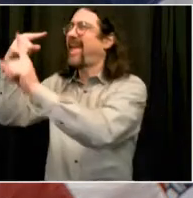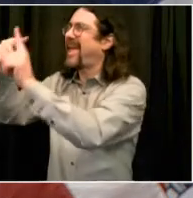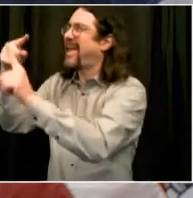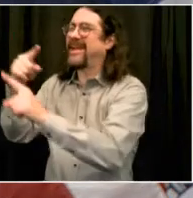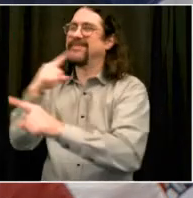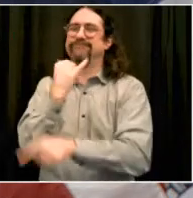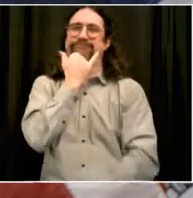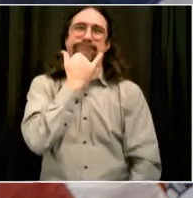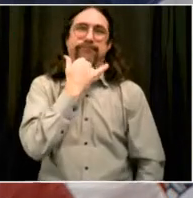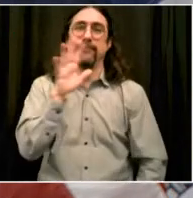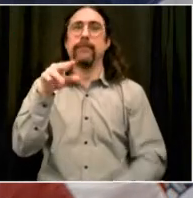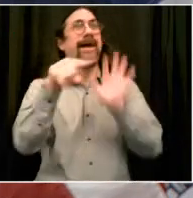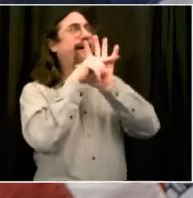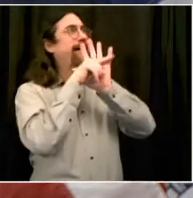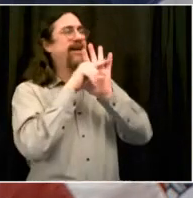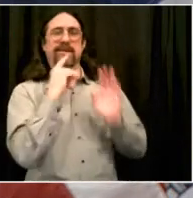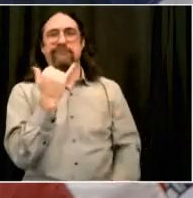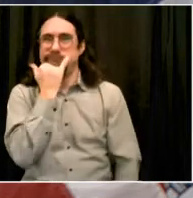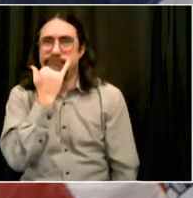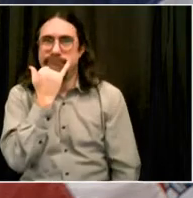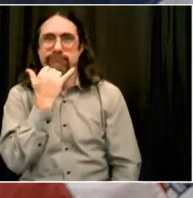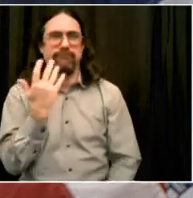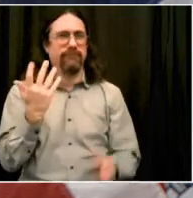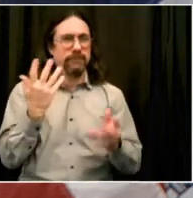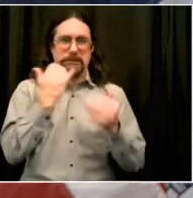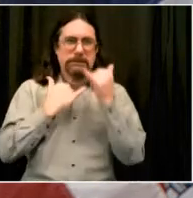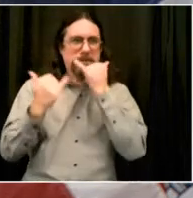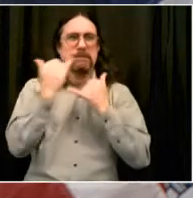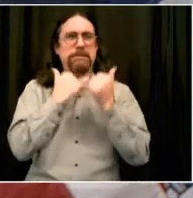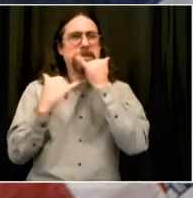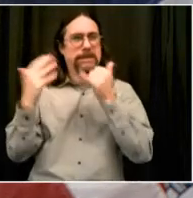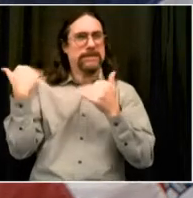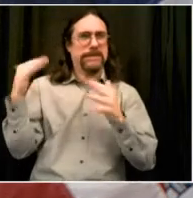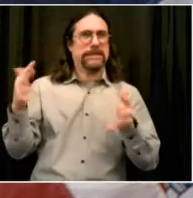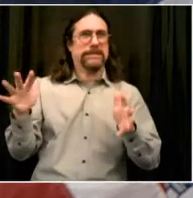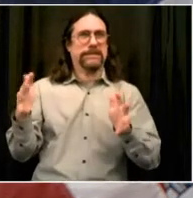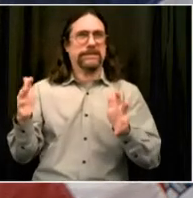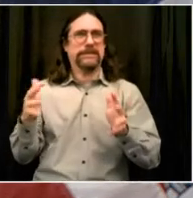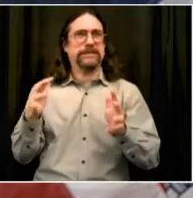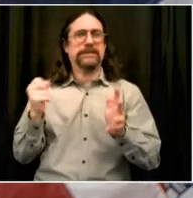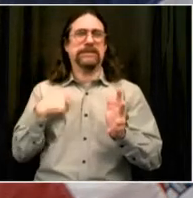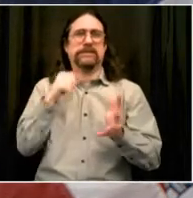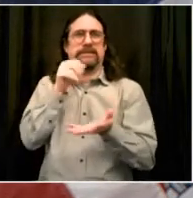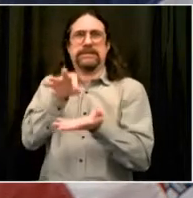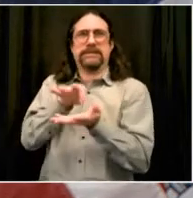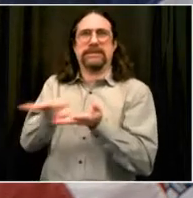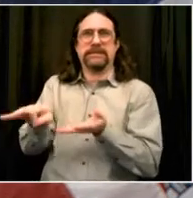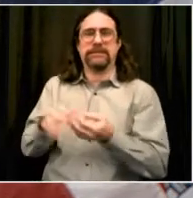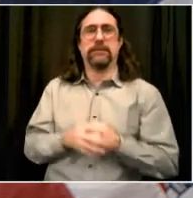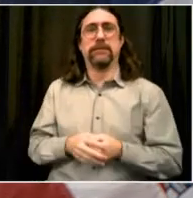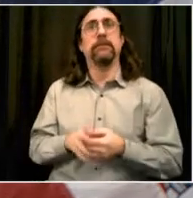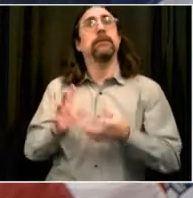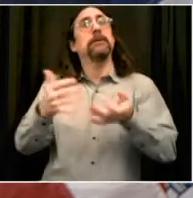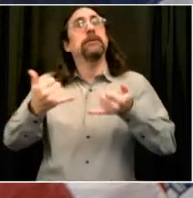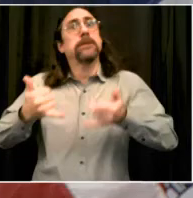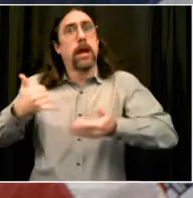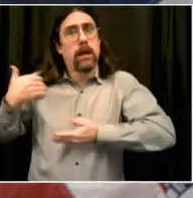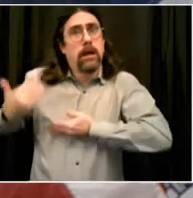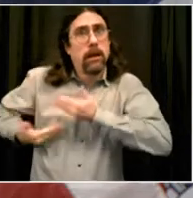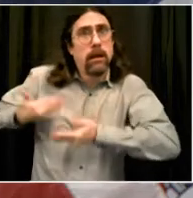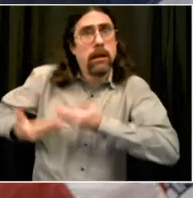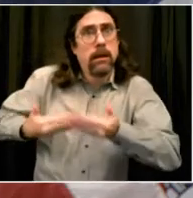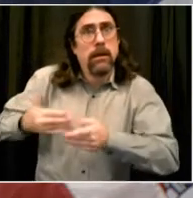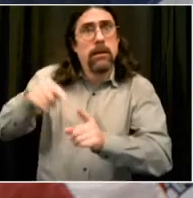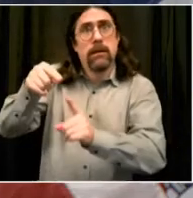recently and now they become a much more pertinent piece of the equation. And that's what led us to the decision. But Dr. Varma, you can speak to the specific